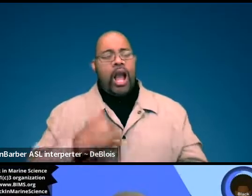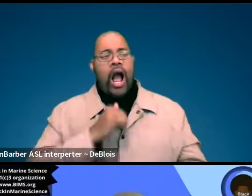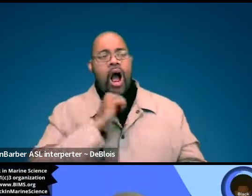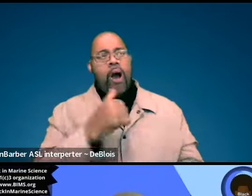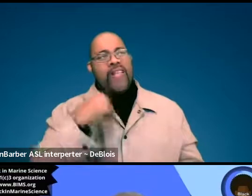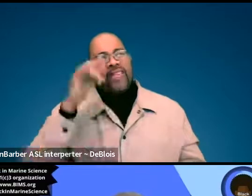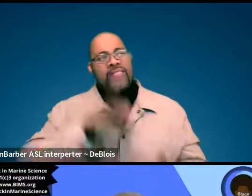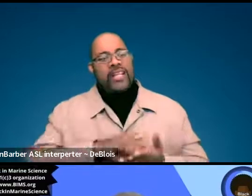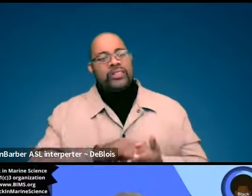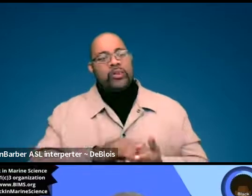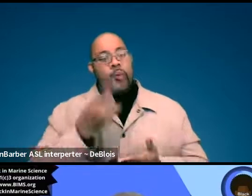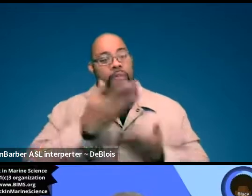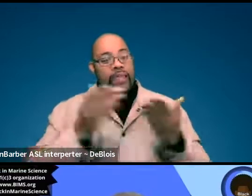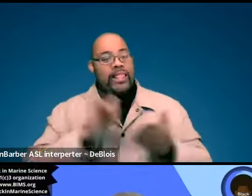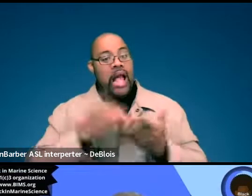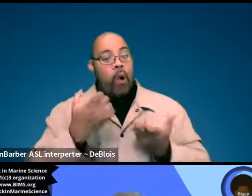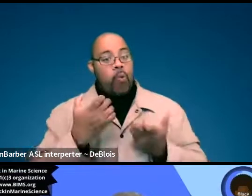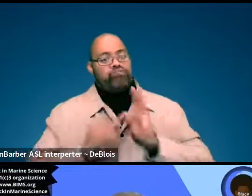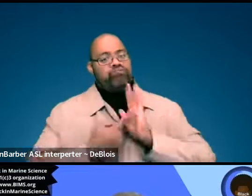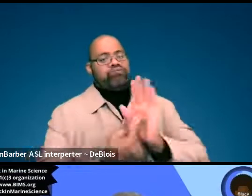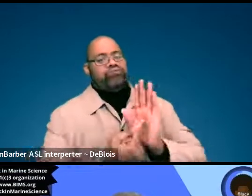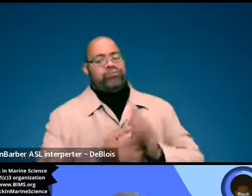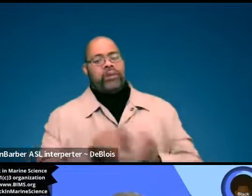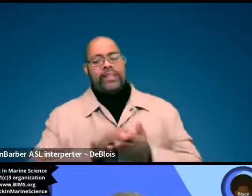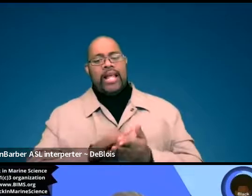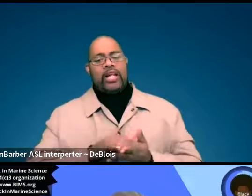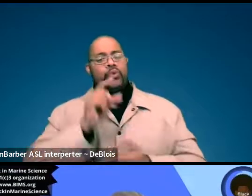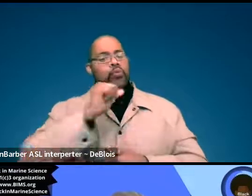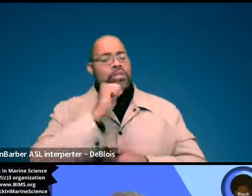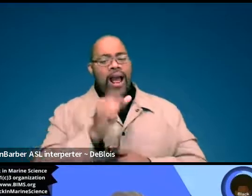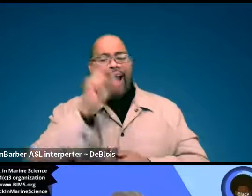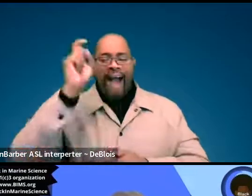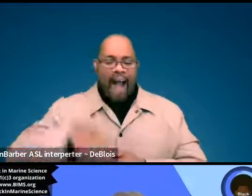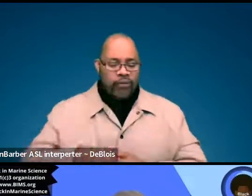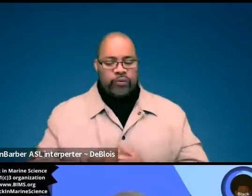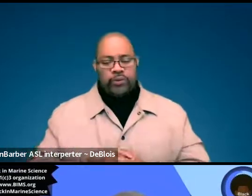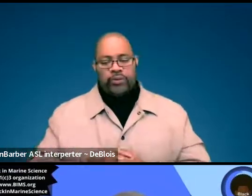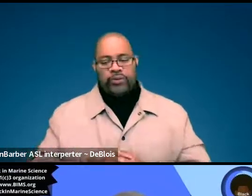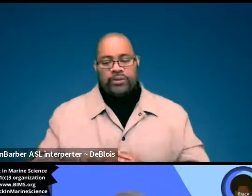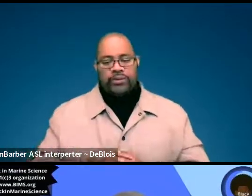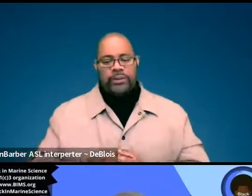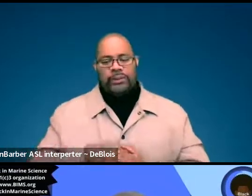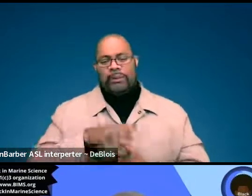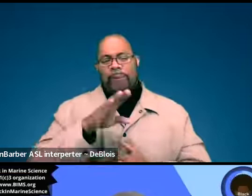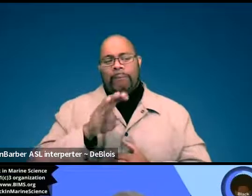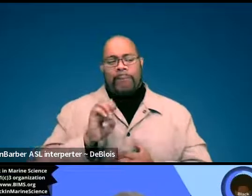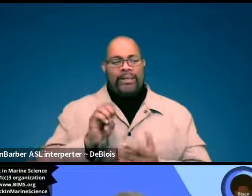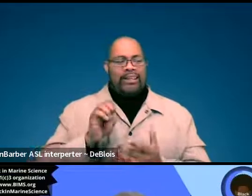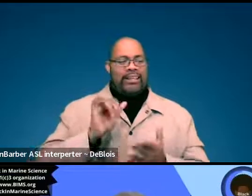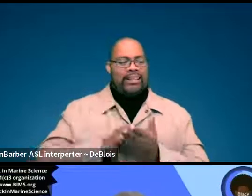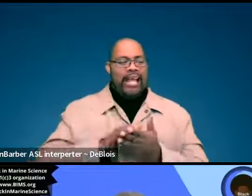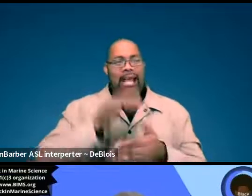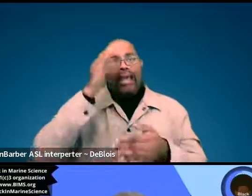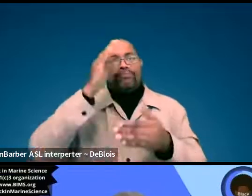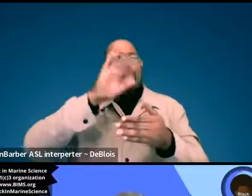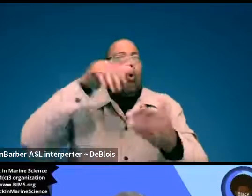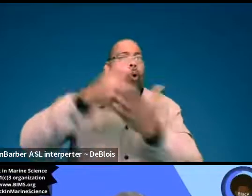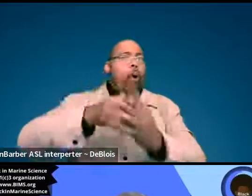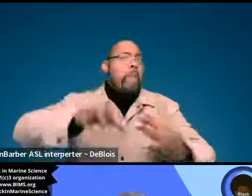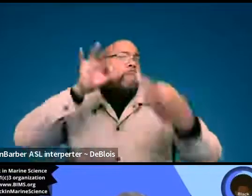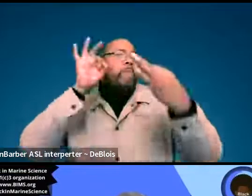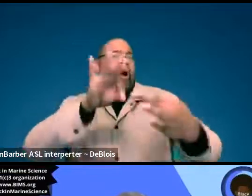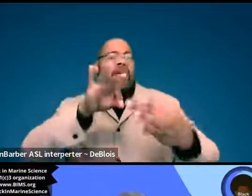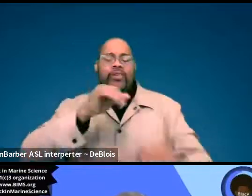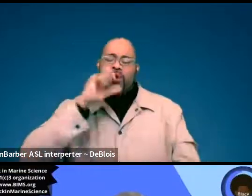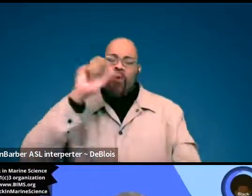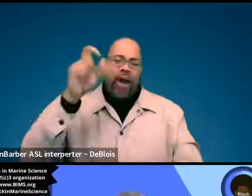I think that's like one thing I would want to highlight. Like you do not have to be the end all be all. Like you don't have